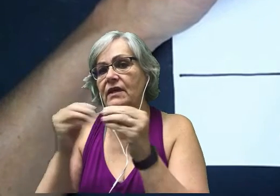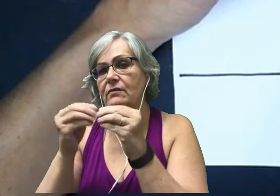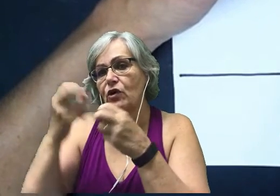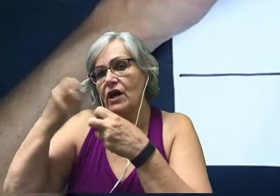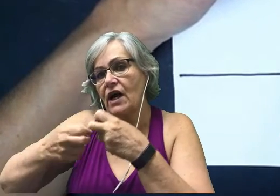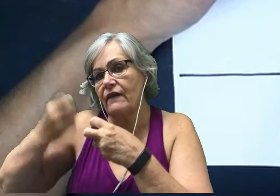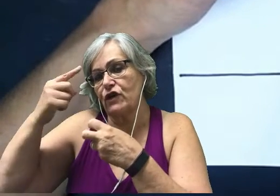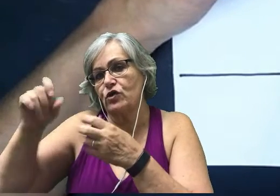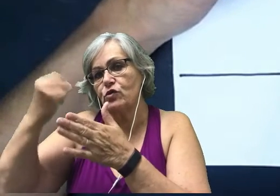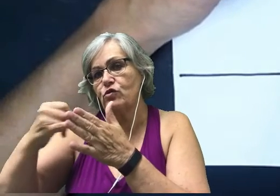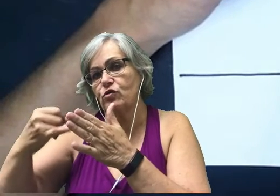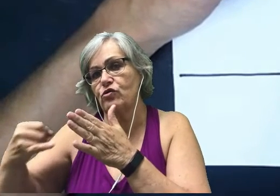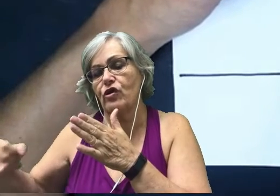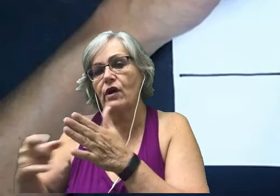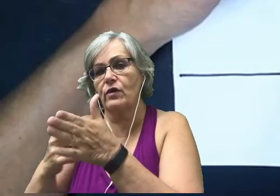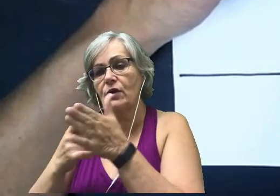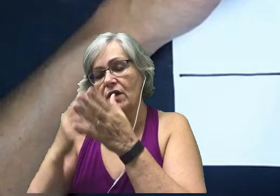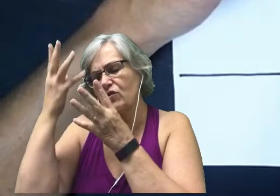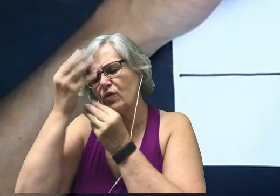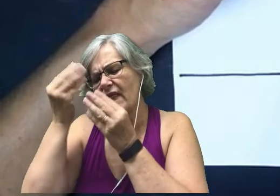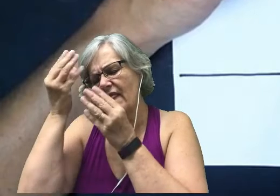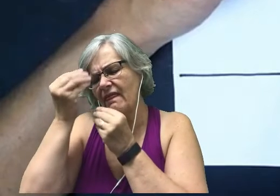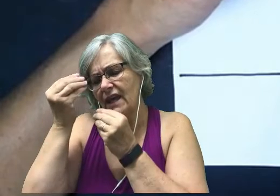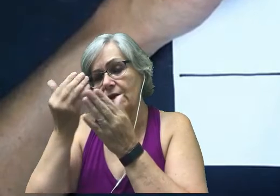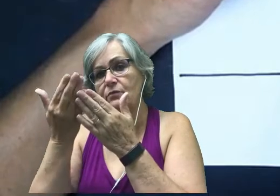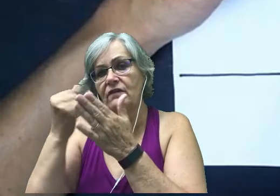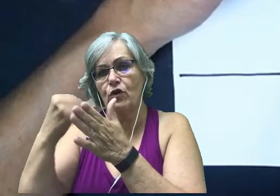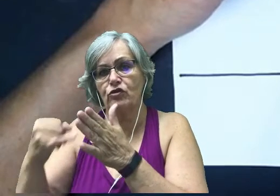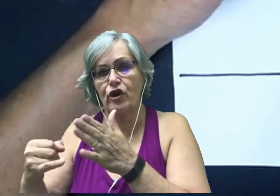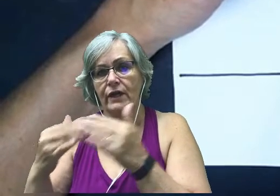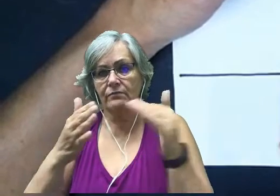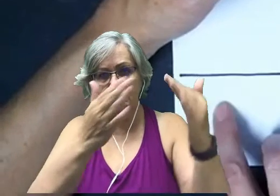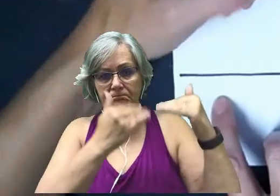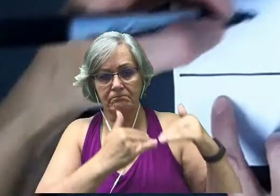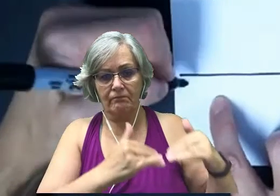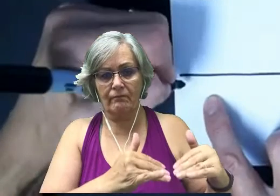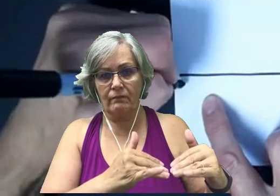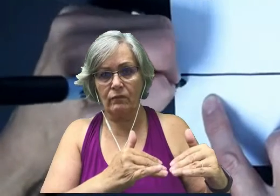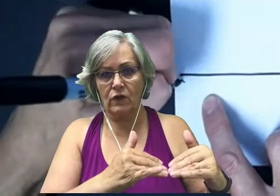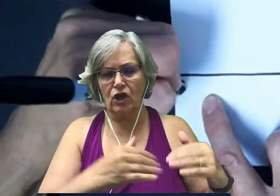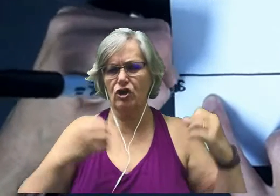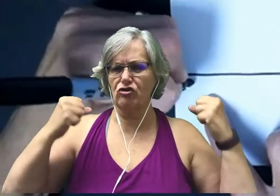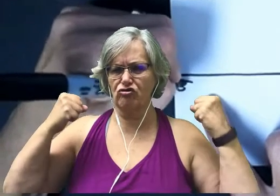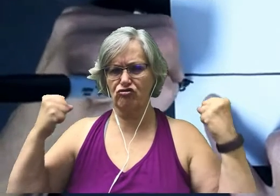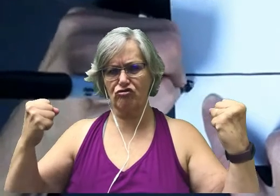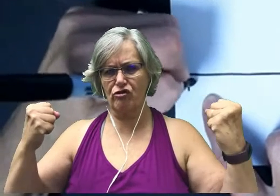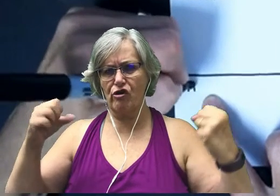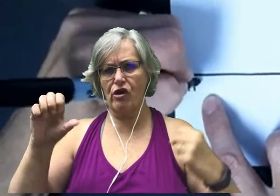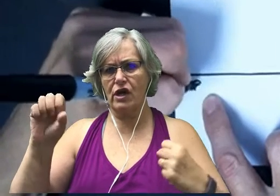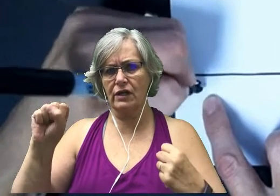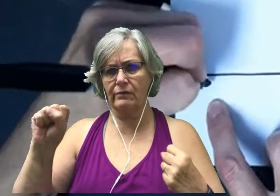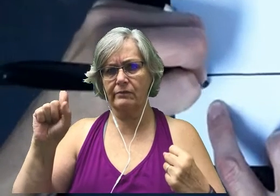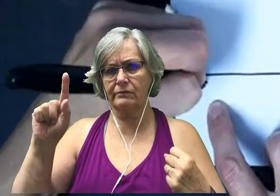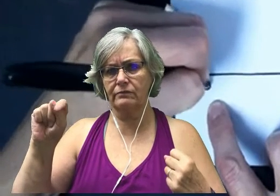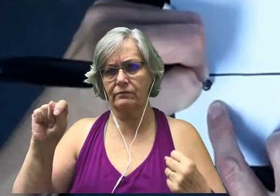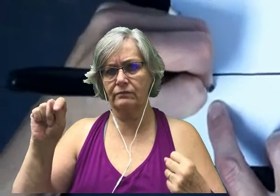be something that's a little bit more difficult, or something that requires you to think about it for a while. Down here, I'm going to write